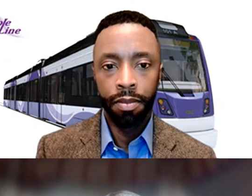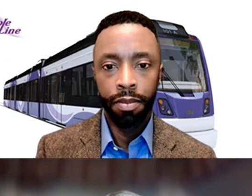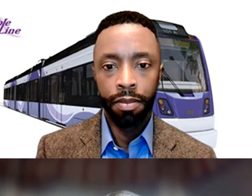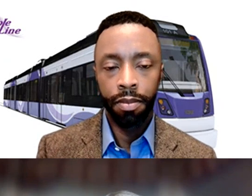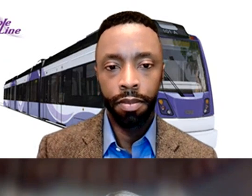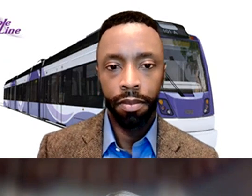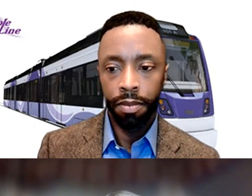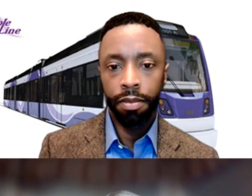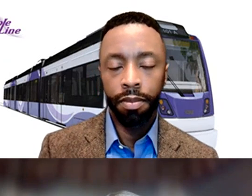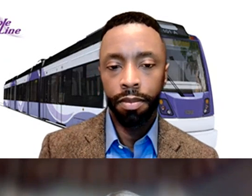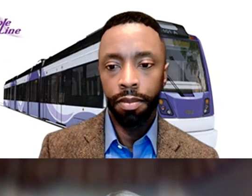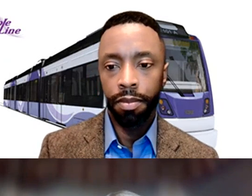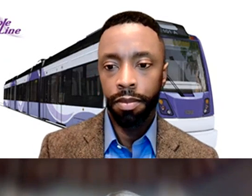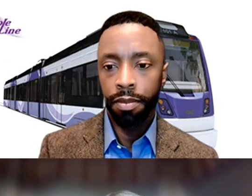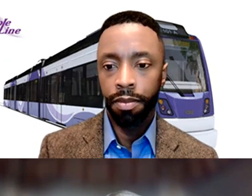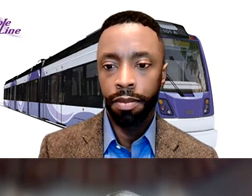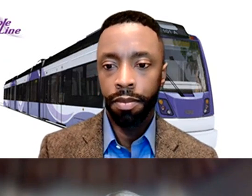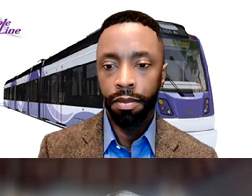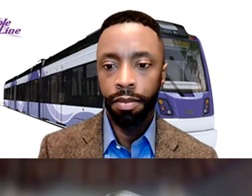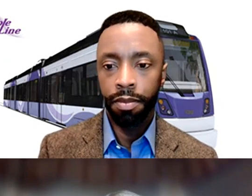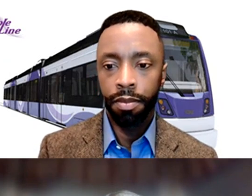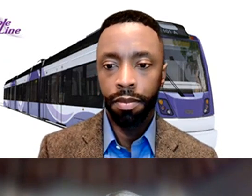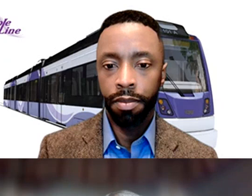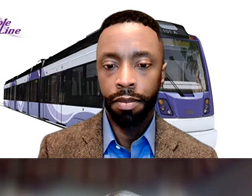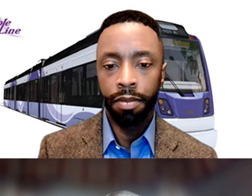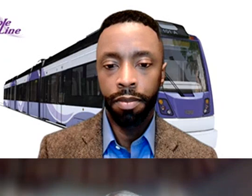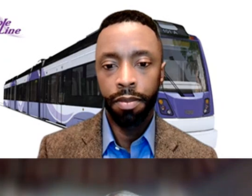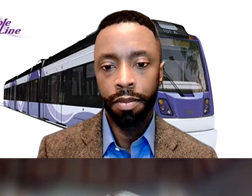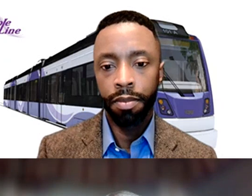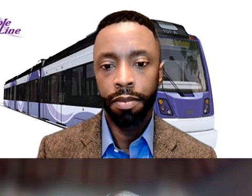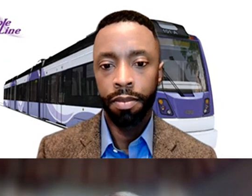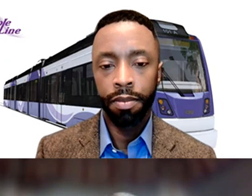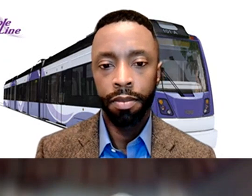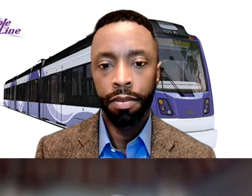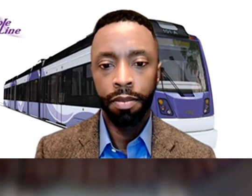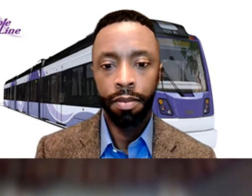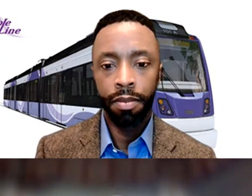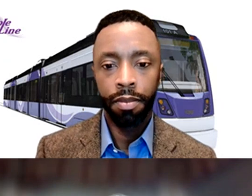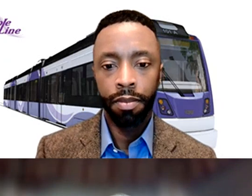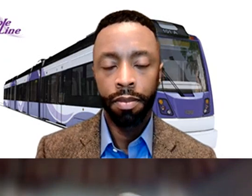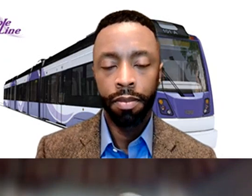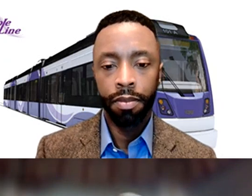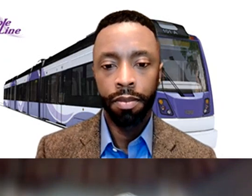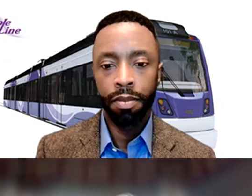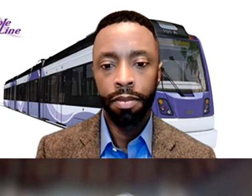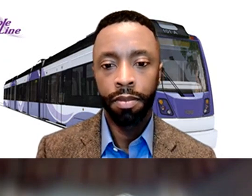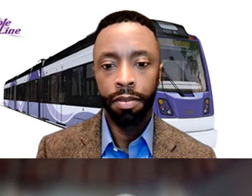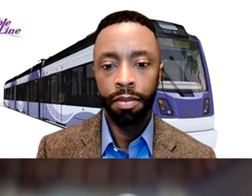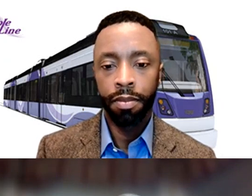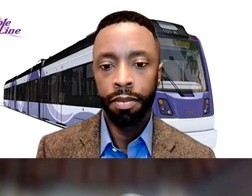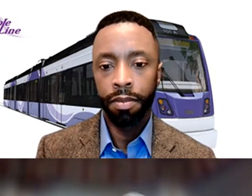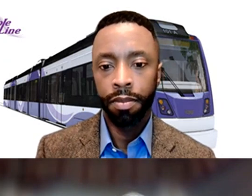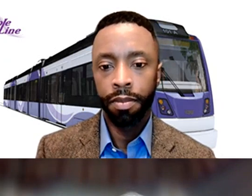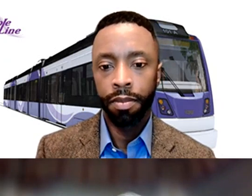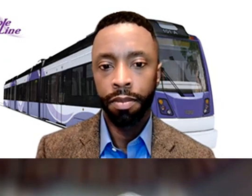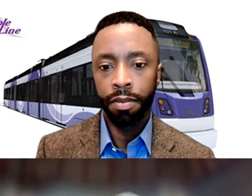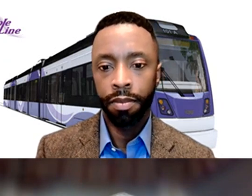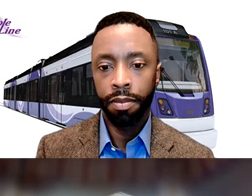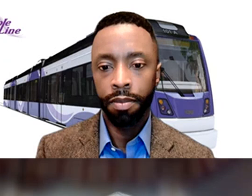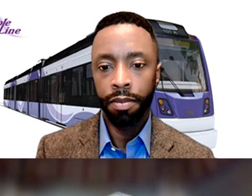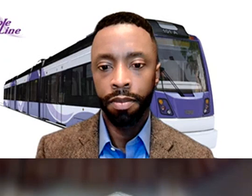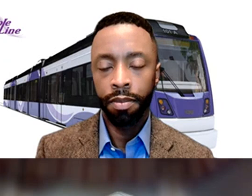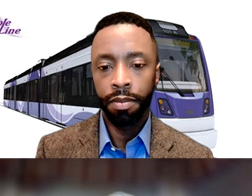ultimately I'll defer to Chrissy and her contacts within the county. Right, and I'll also look because I believe there's also